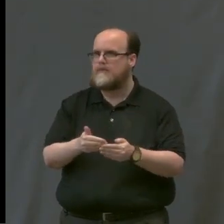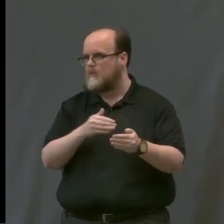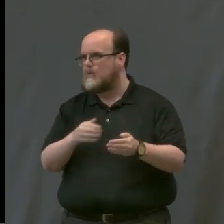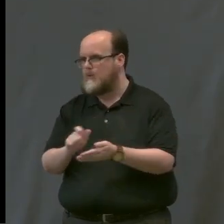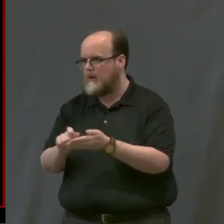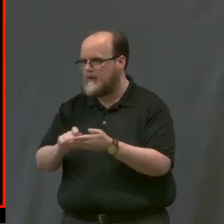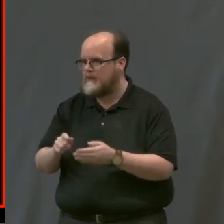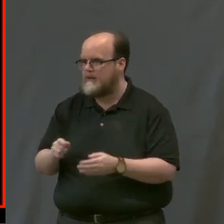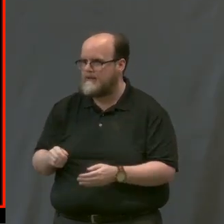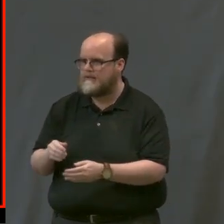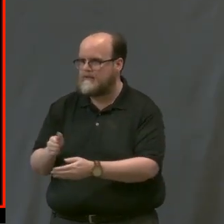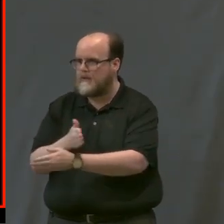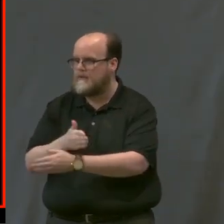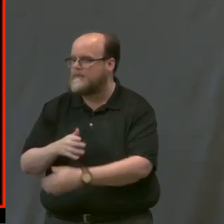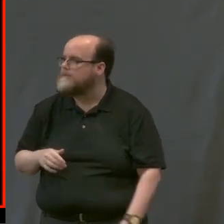wrote.